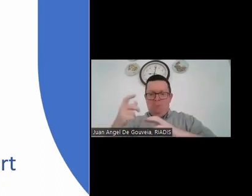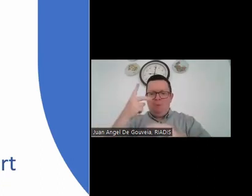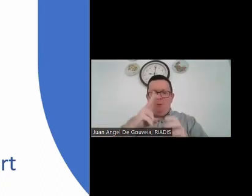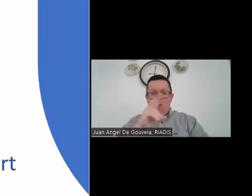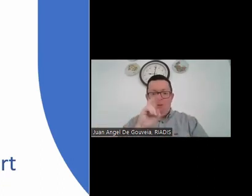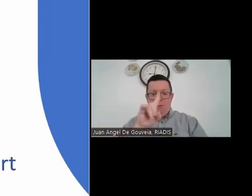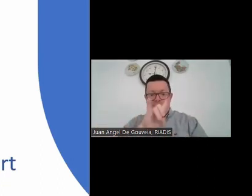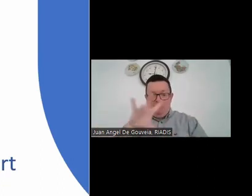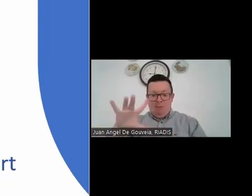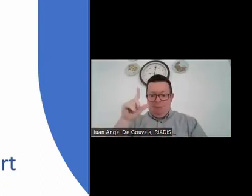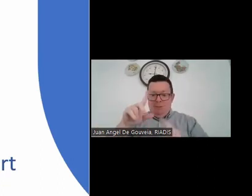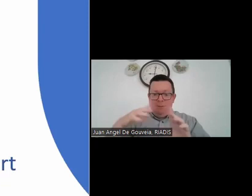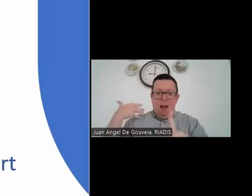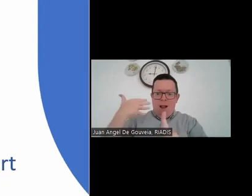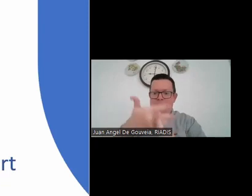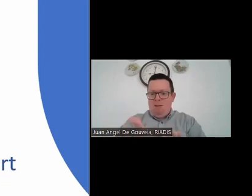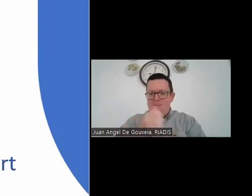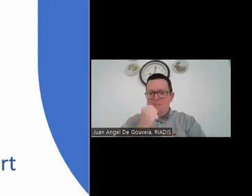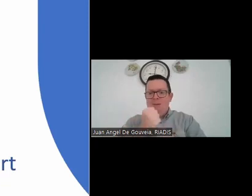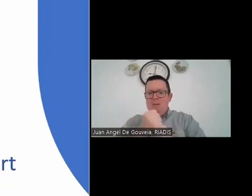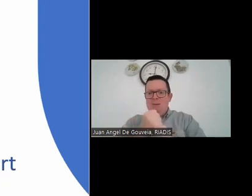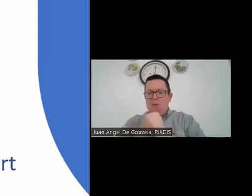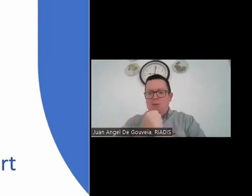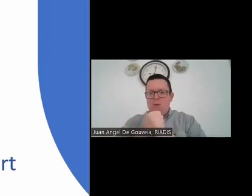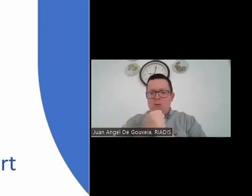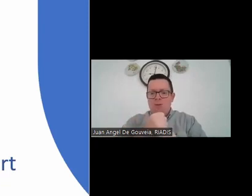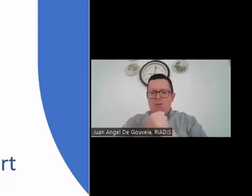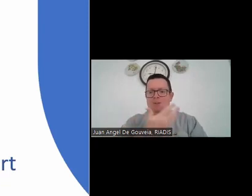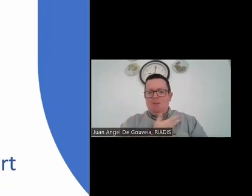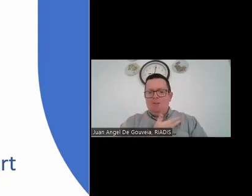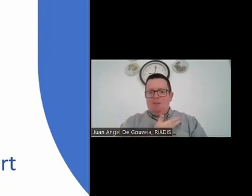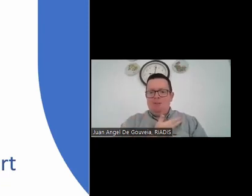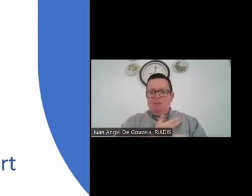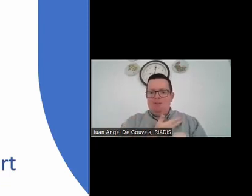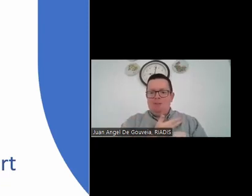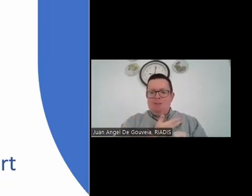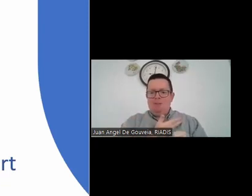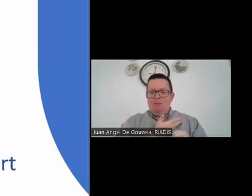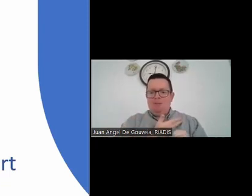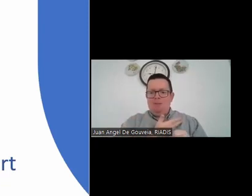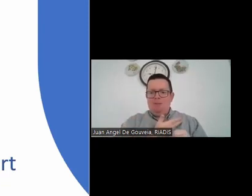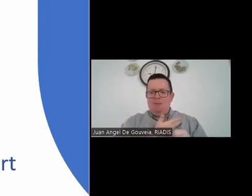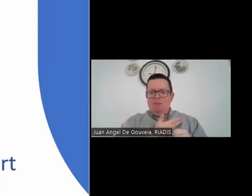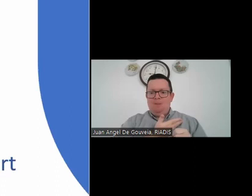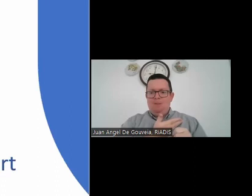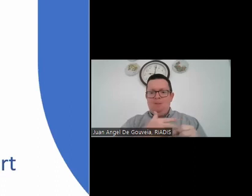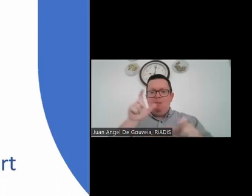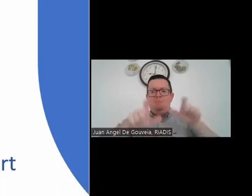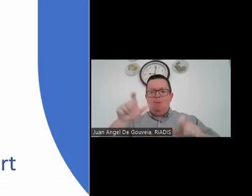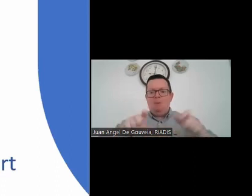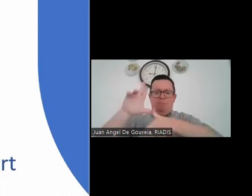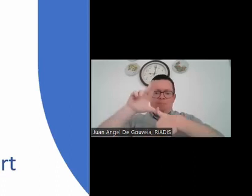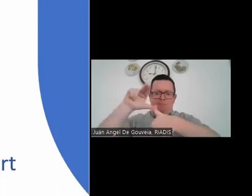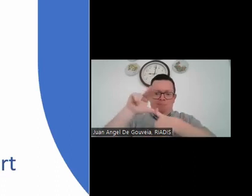2015-2030 that established that it is urgent and essential to anticipate disaster risks, plans,